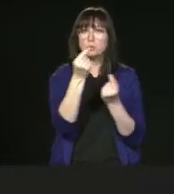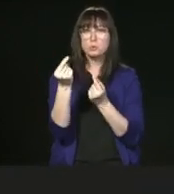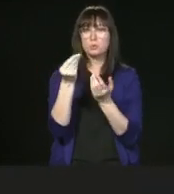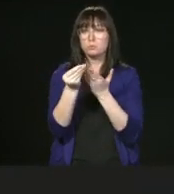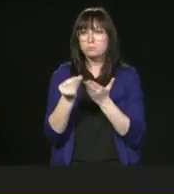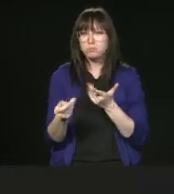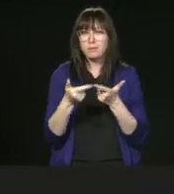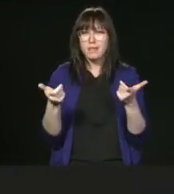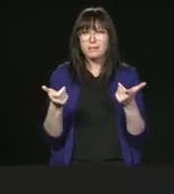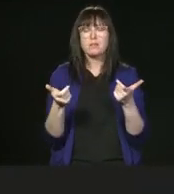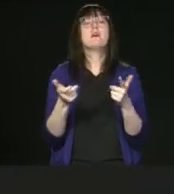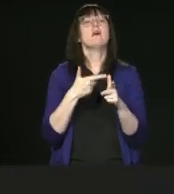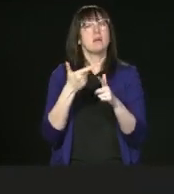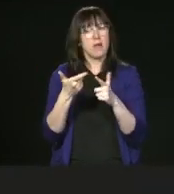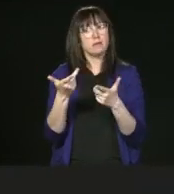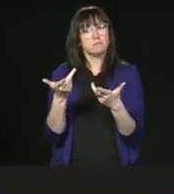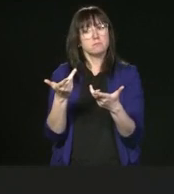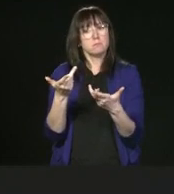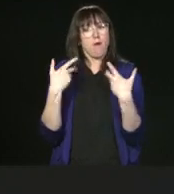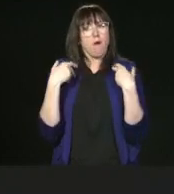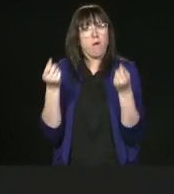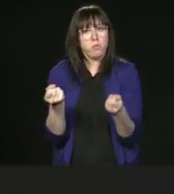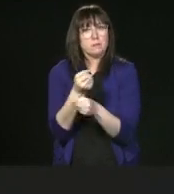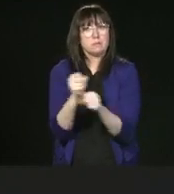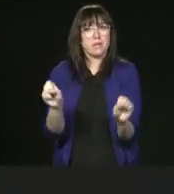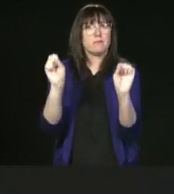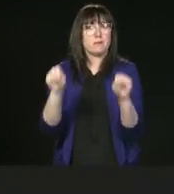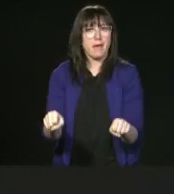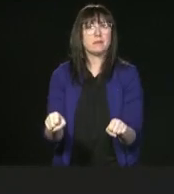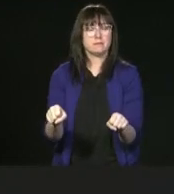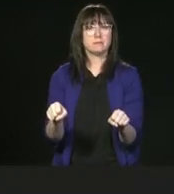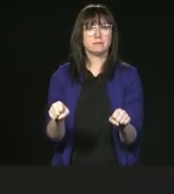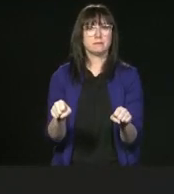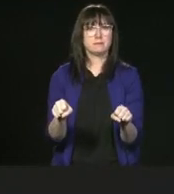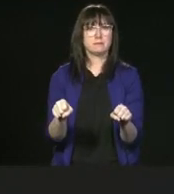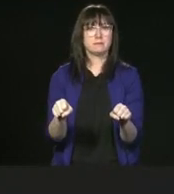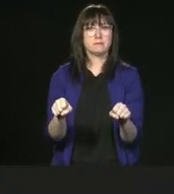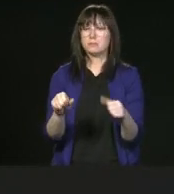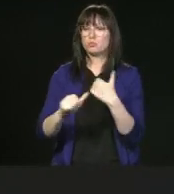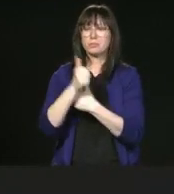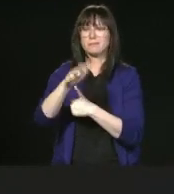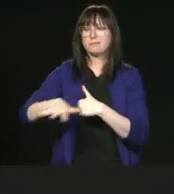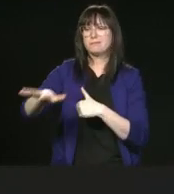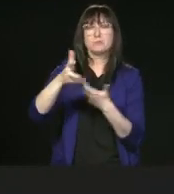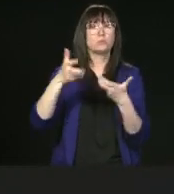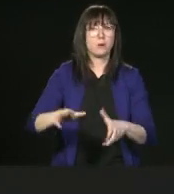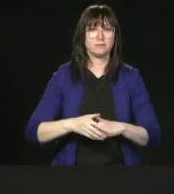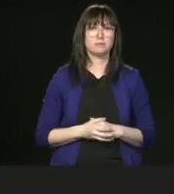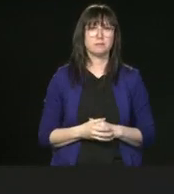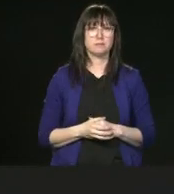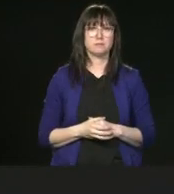to keep us healthy and alive and fed are not at risk themselves.